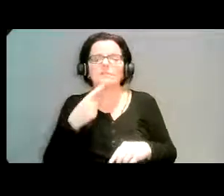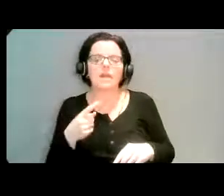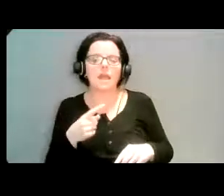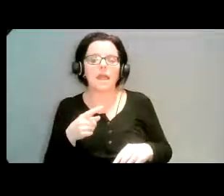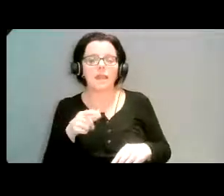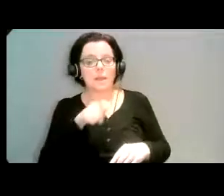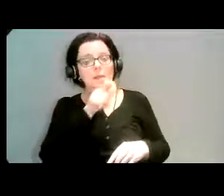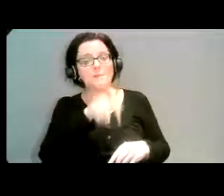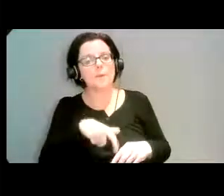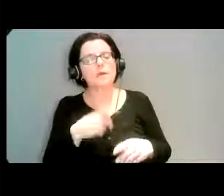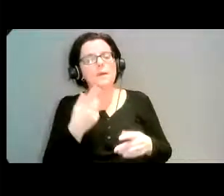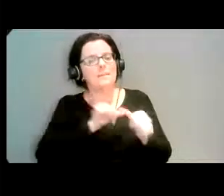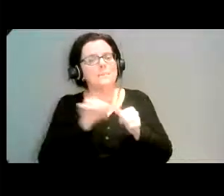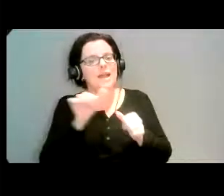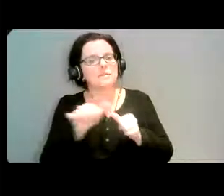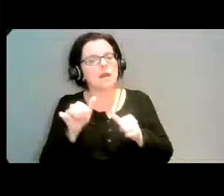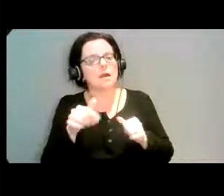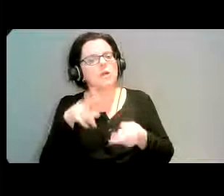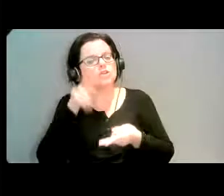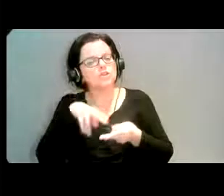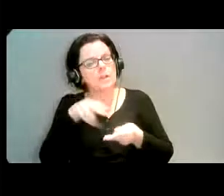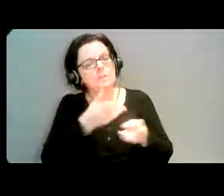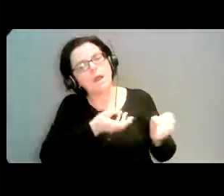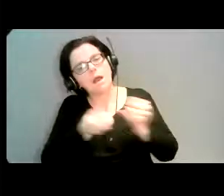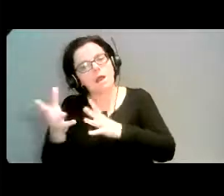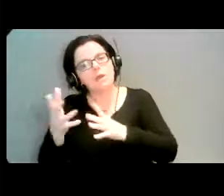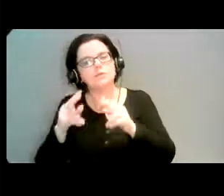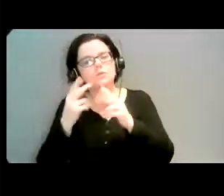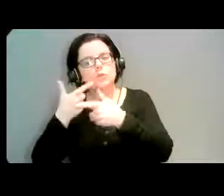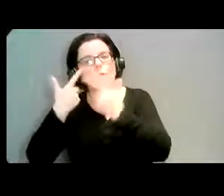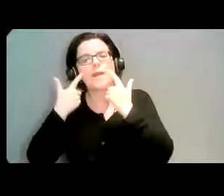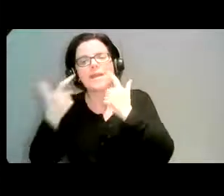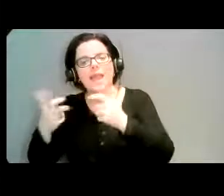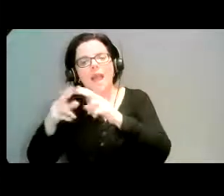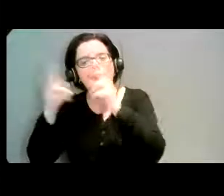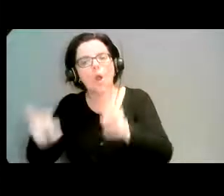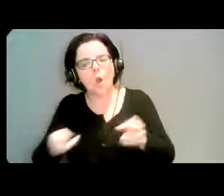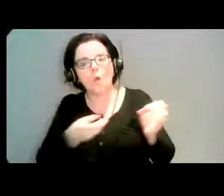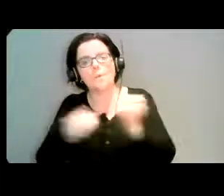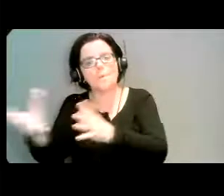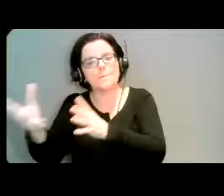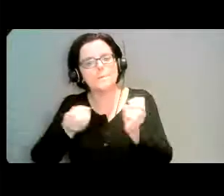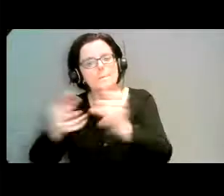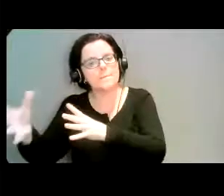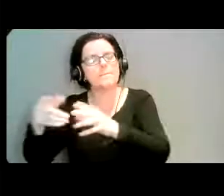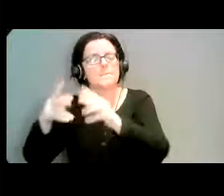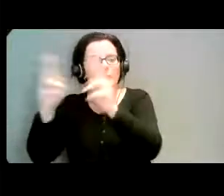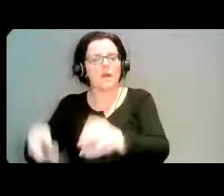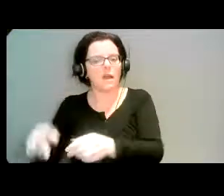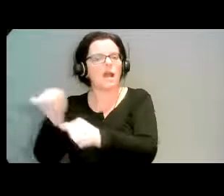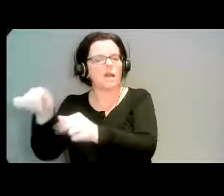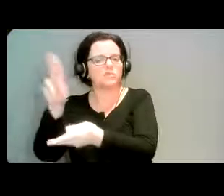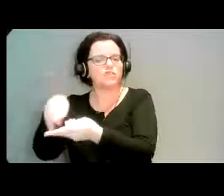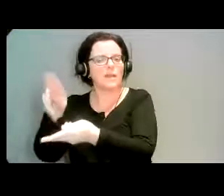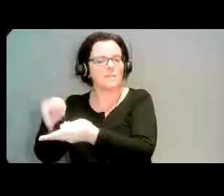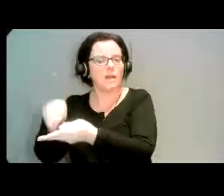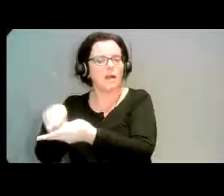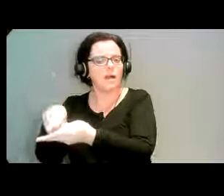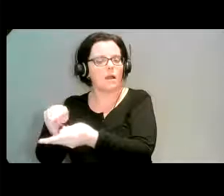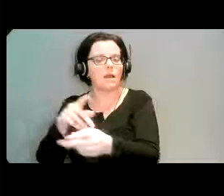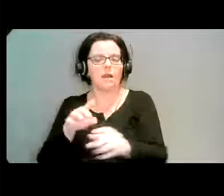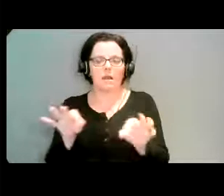care home because they think it's cheaper to support them there if they need very, very kind of extensive package of